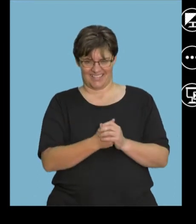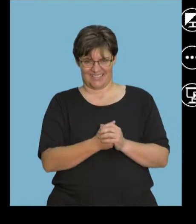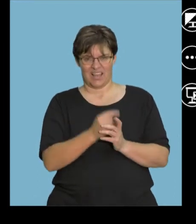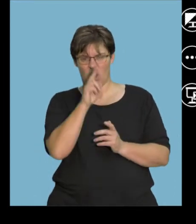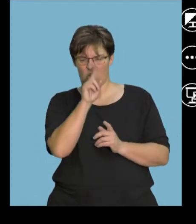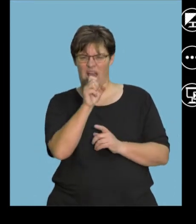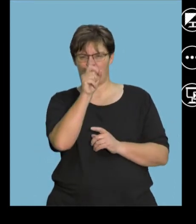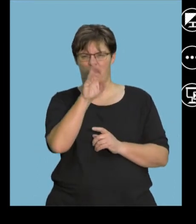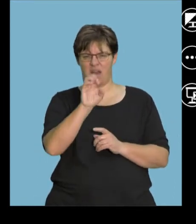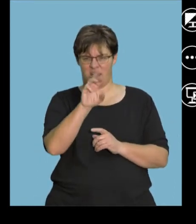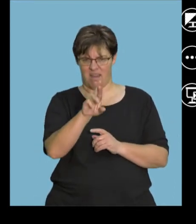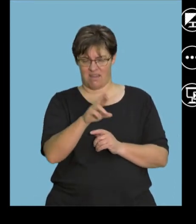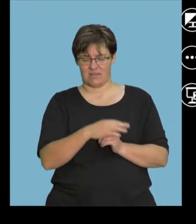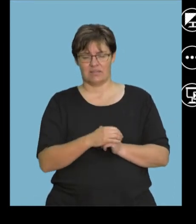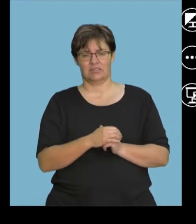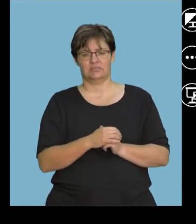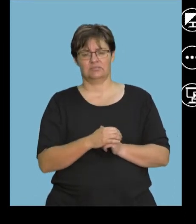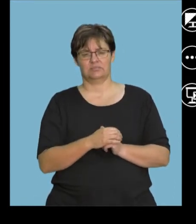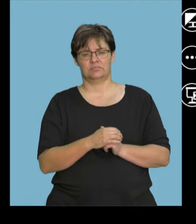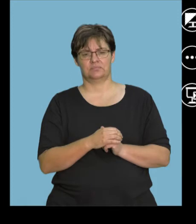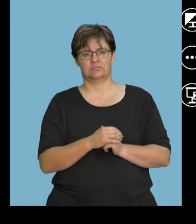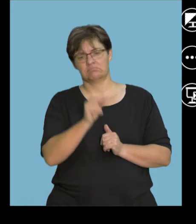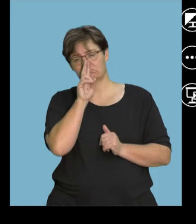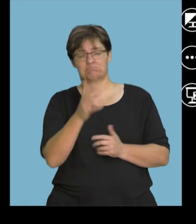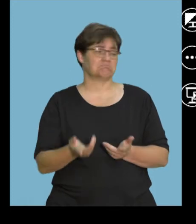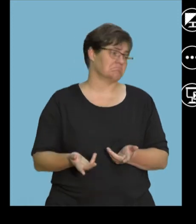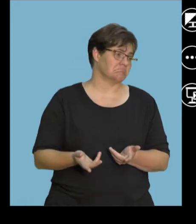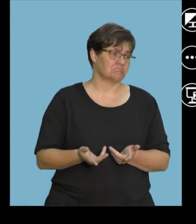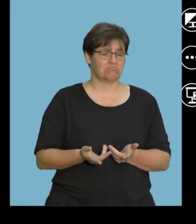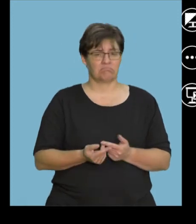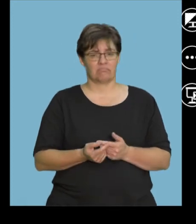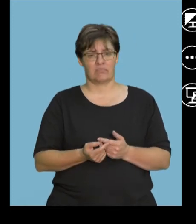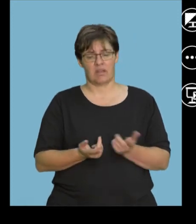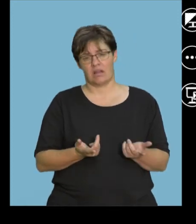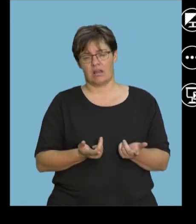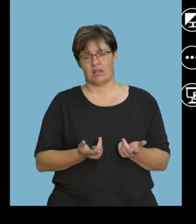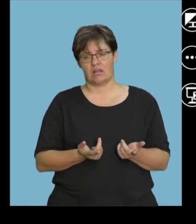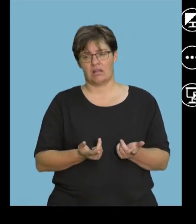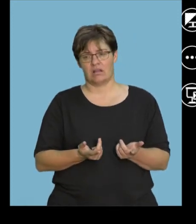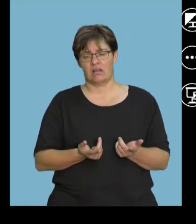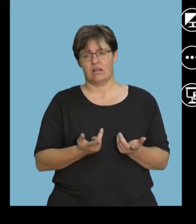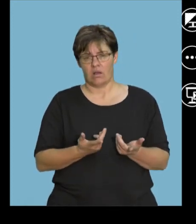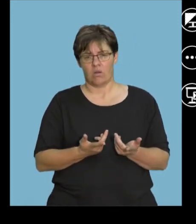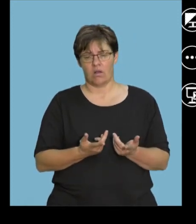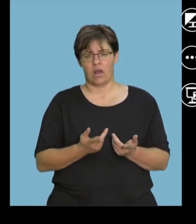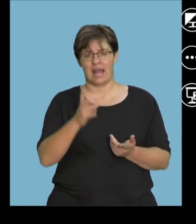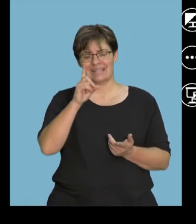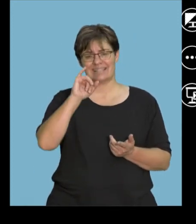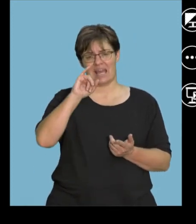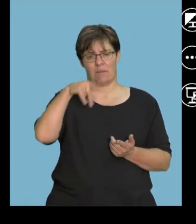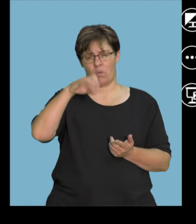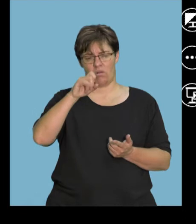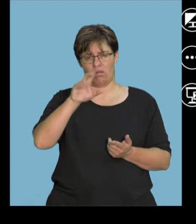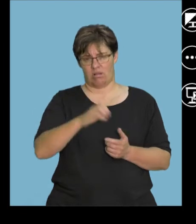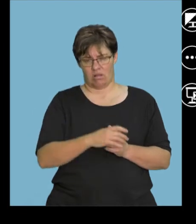So it's in the form of a bar, but in both cases, in whether it's a horseshoe or a bar magnet, it's actually gonna be a